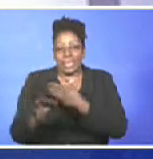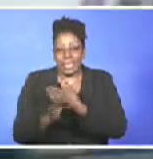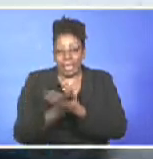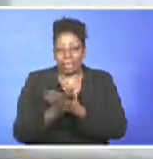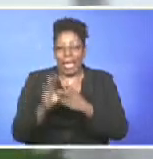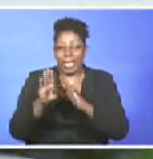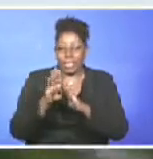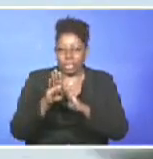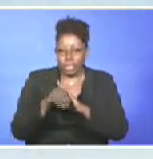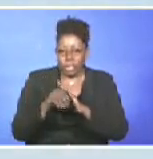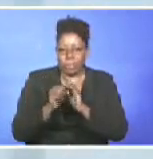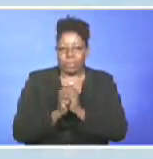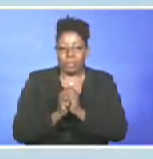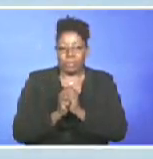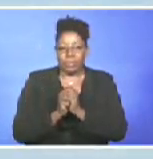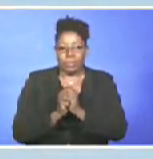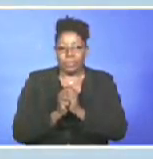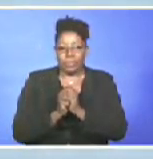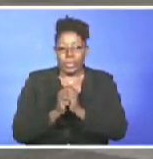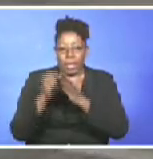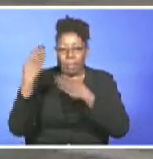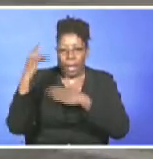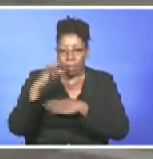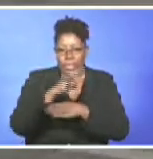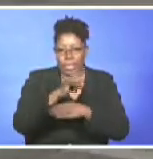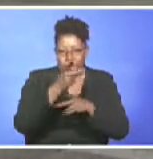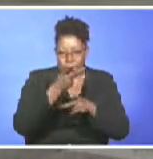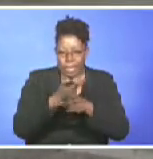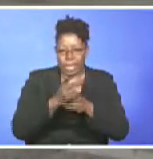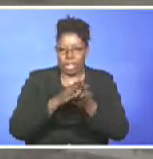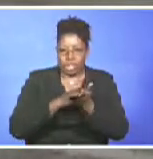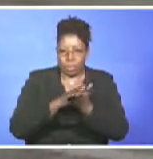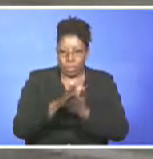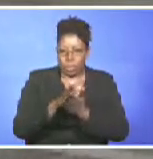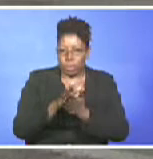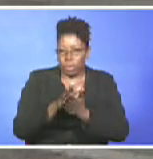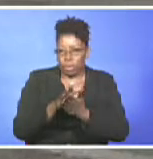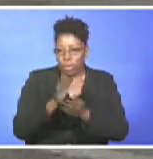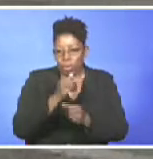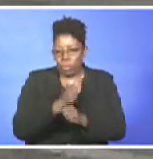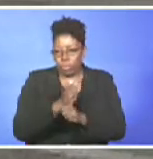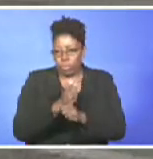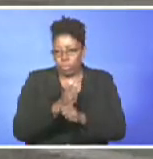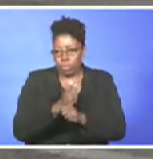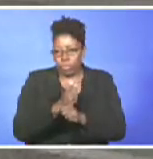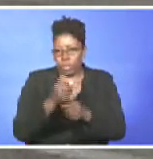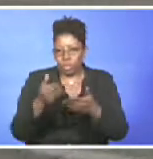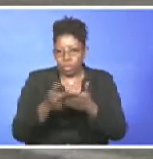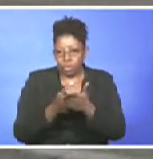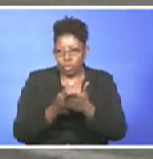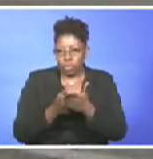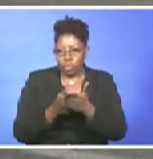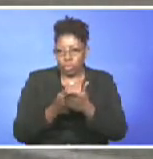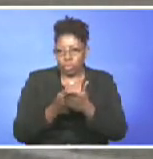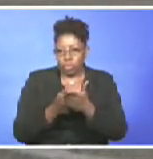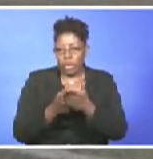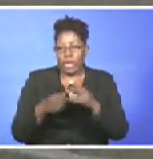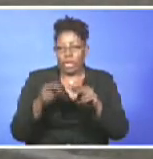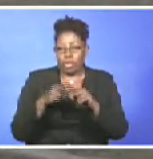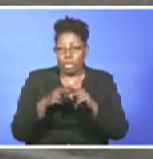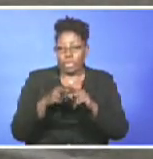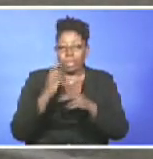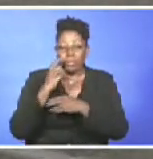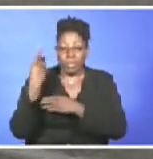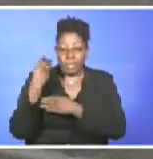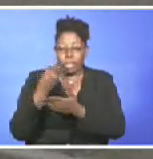Well, despite the COVID-19 pandemic, Bahamasair continuing to maintain a smooth operation since its recent hike in domestic fares.